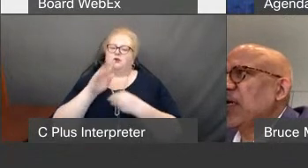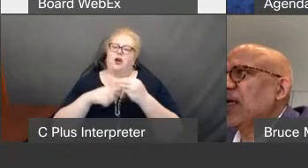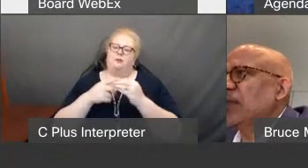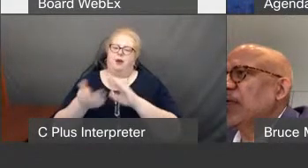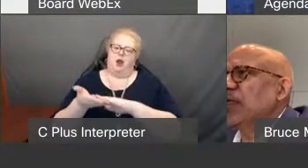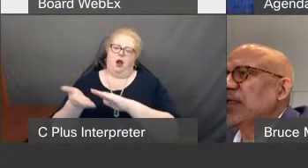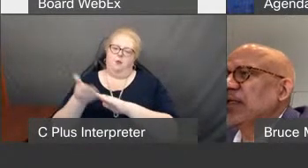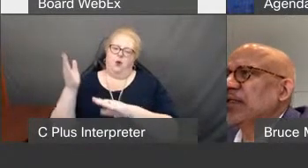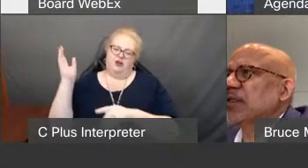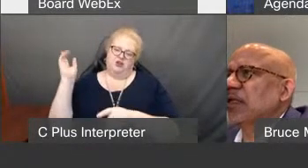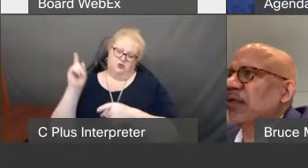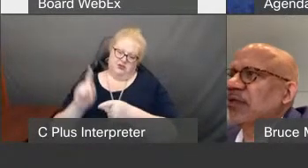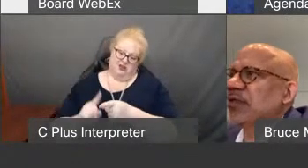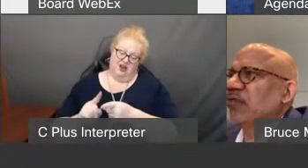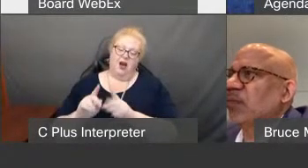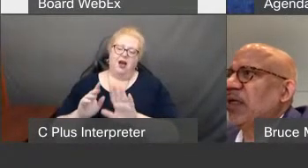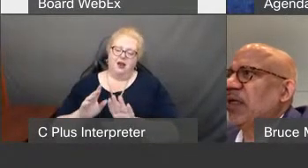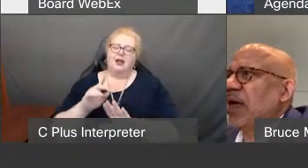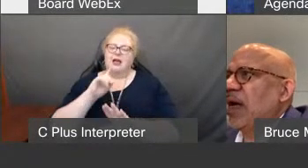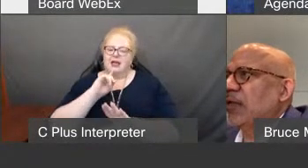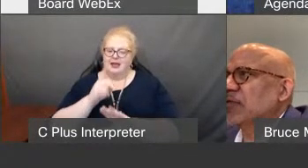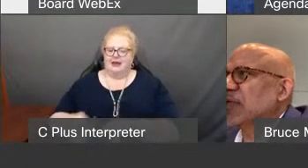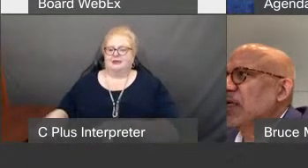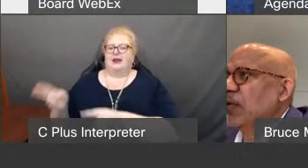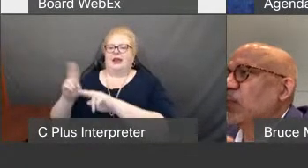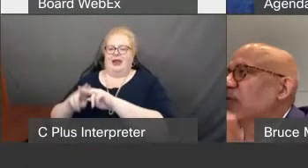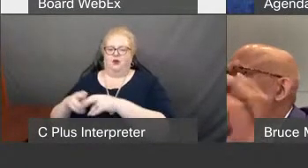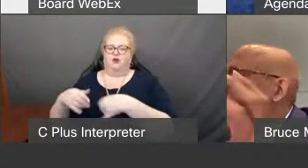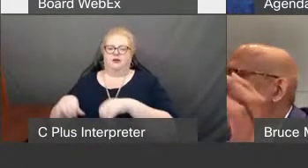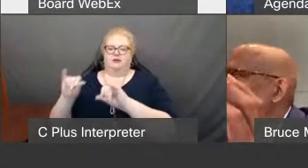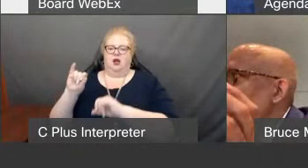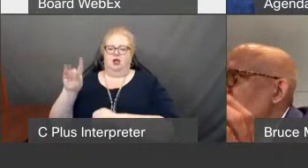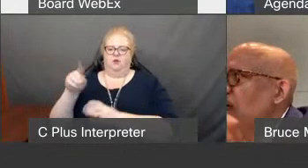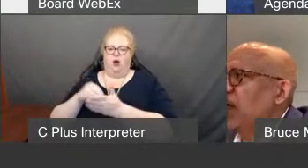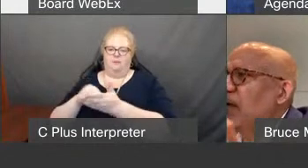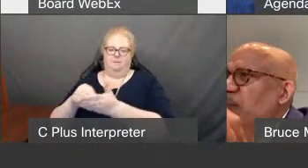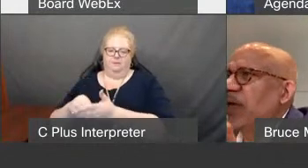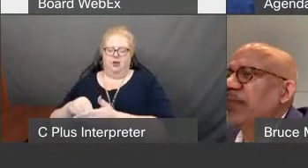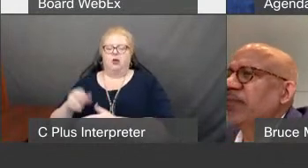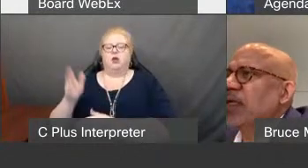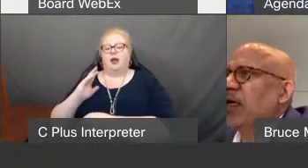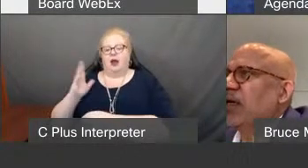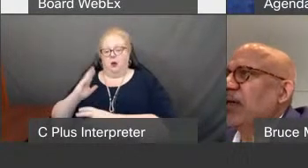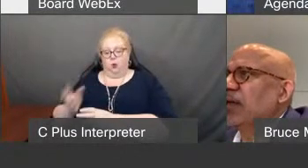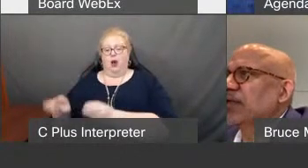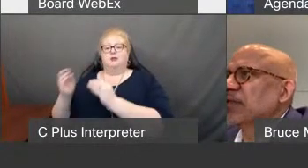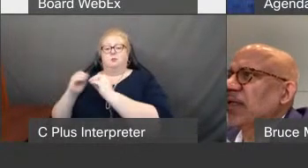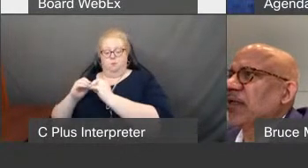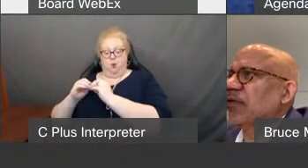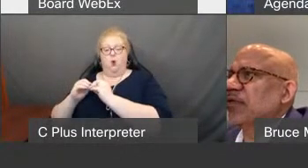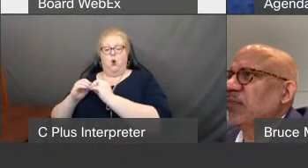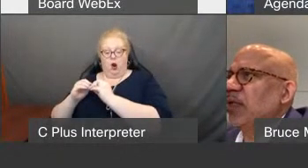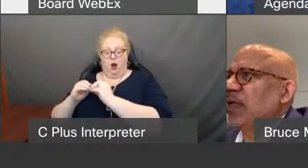operations was cut, I mean, it is an increase of $1 million. It was more,